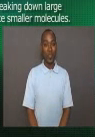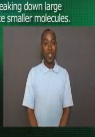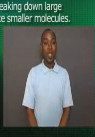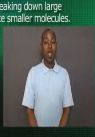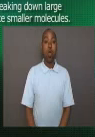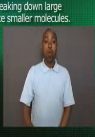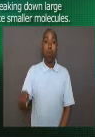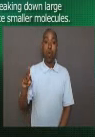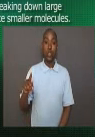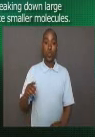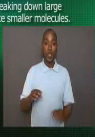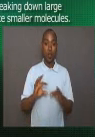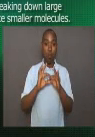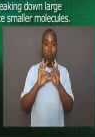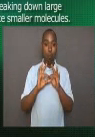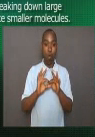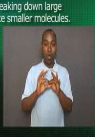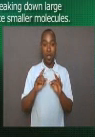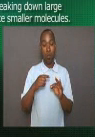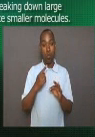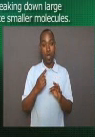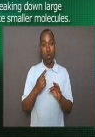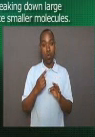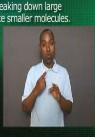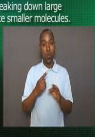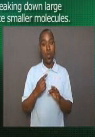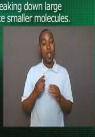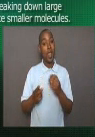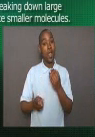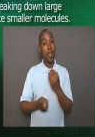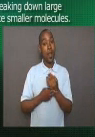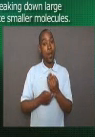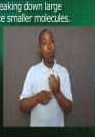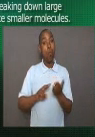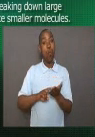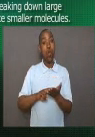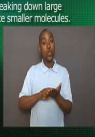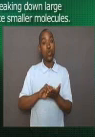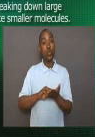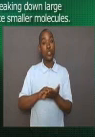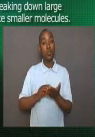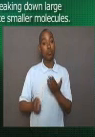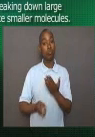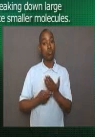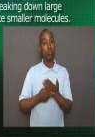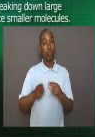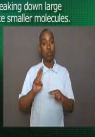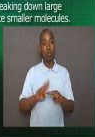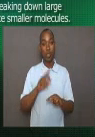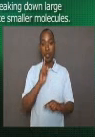Phosphate bonds act as storage units for the molecule.